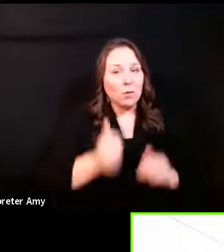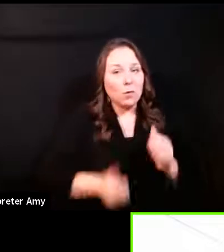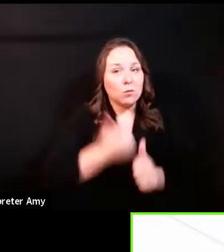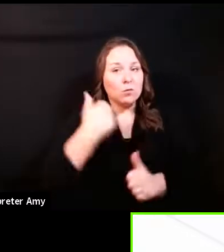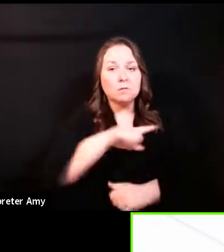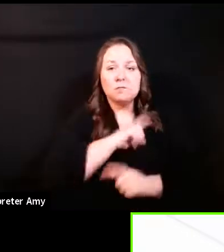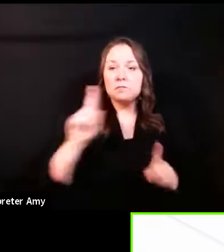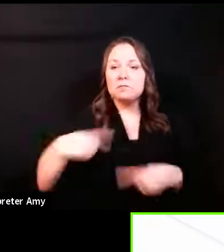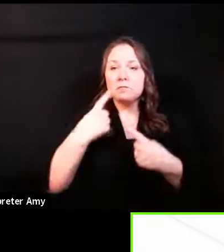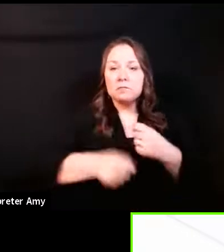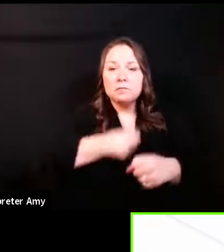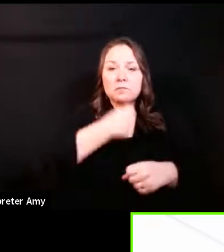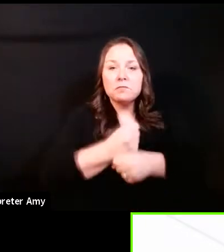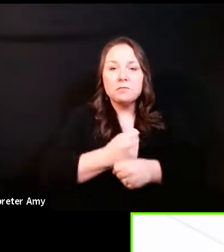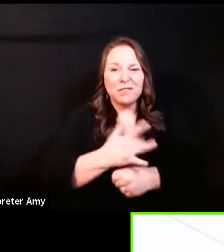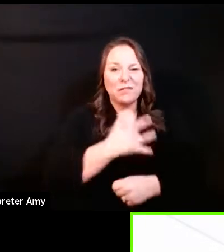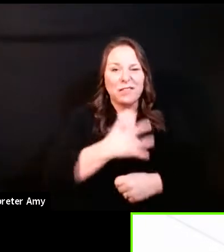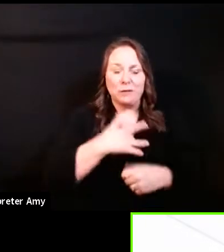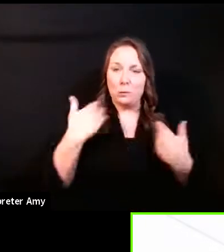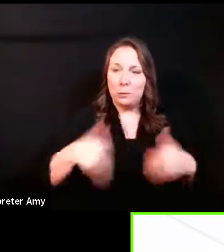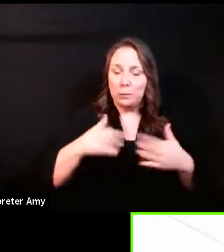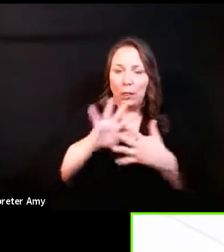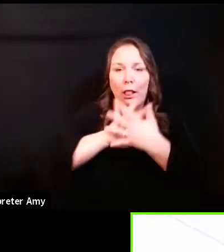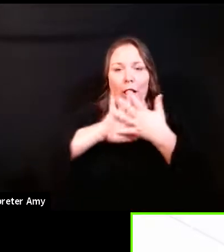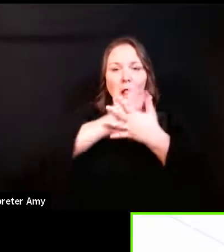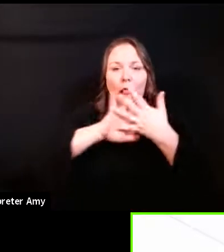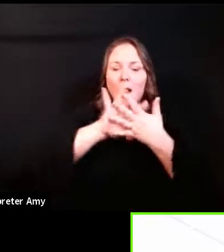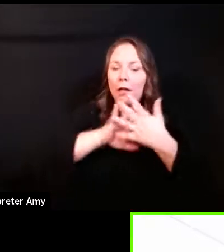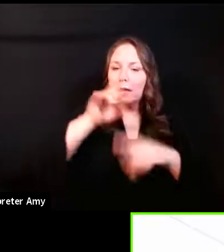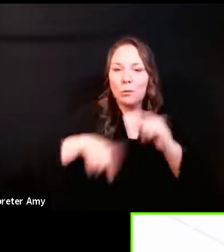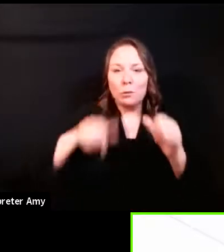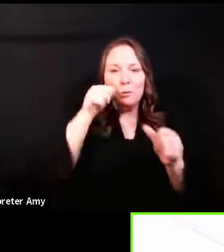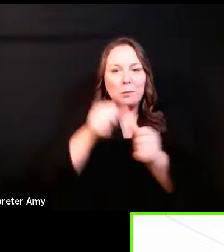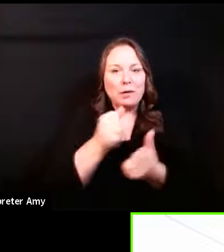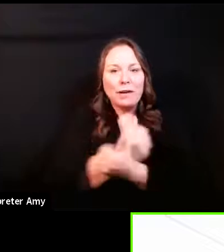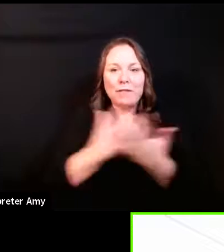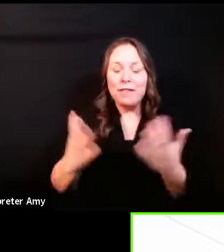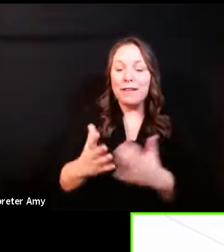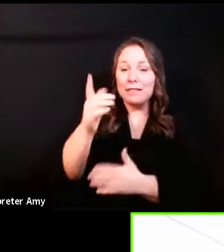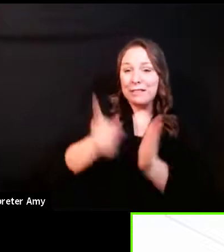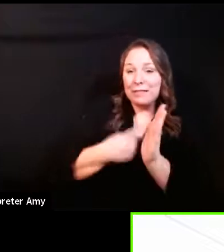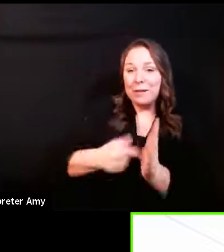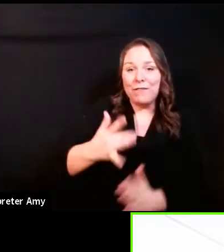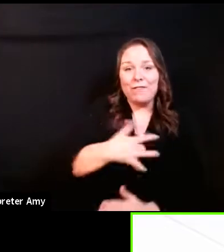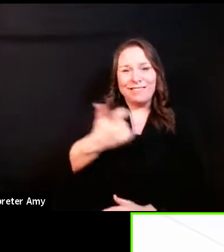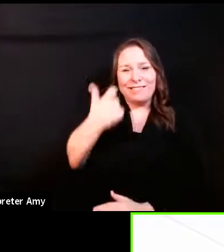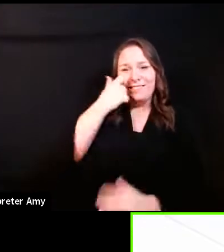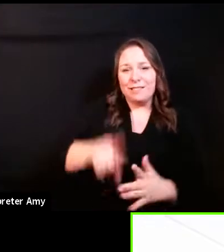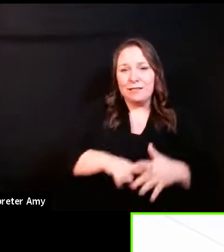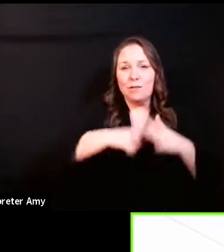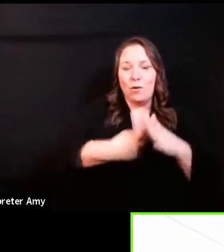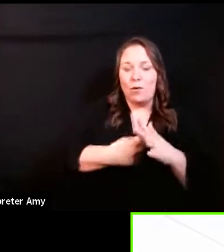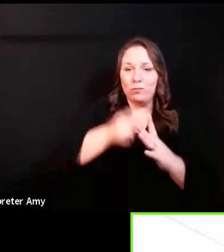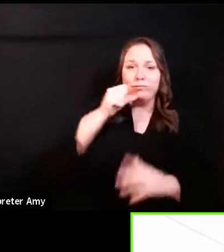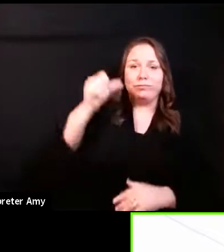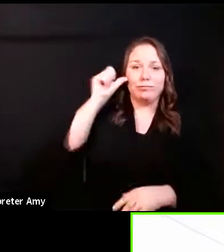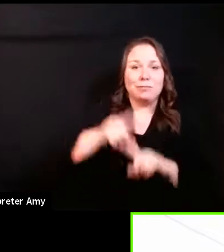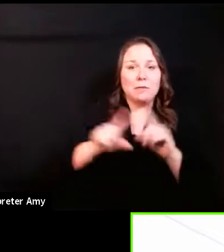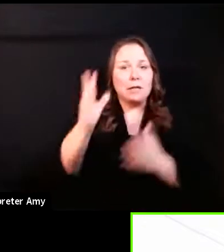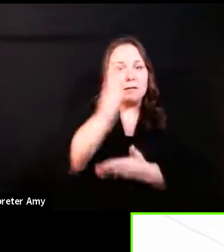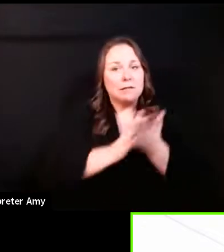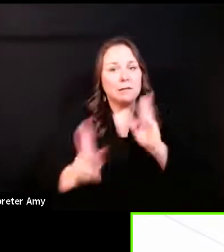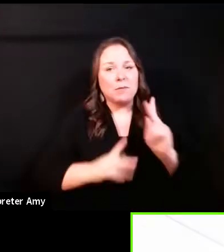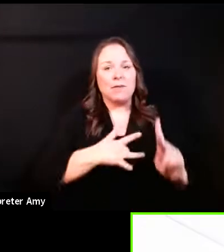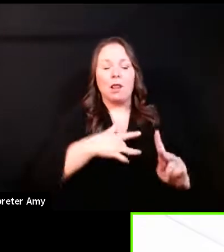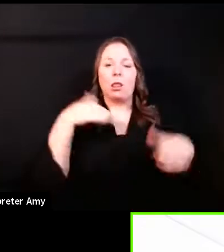this past year feels like a bit of a blur. Some days it feels maybe like the pandemic just started, and on others it seems like